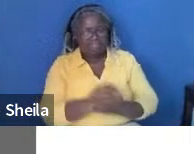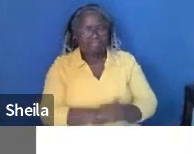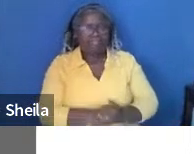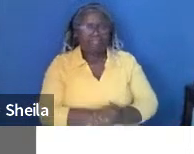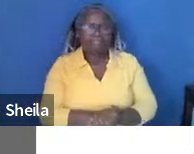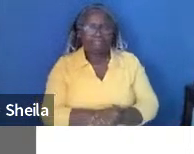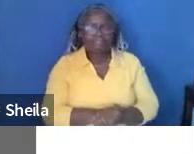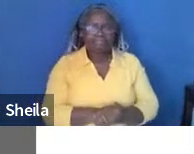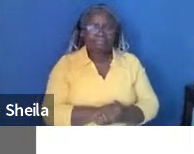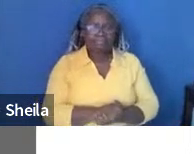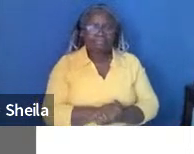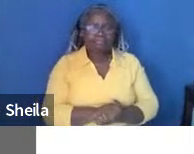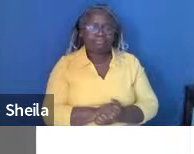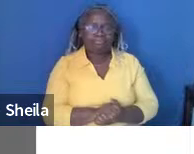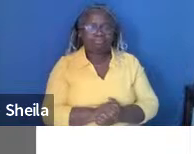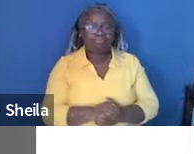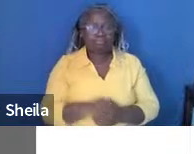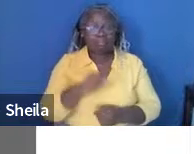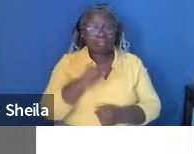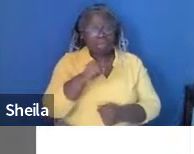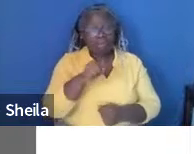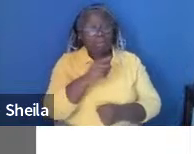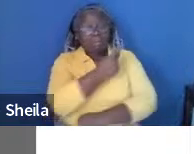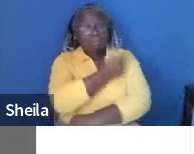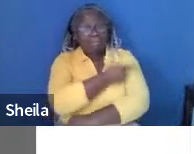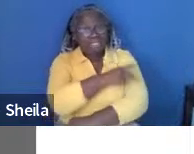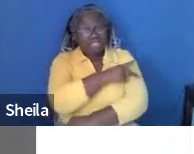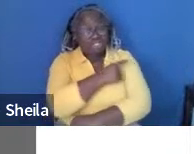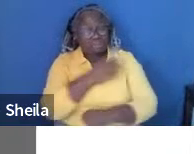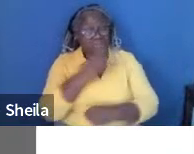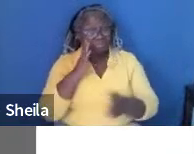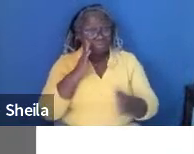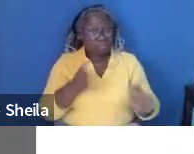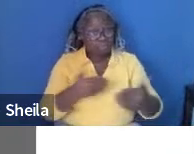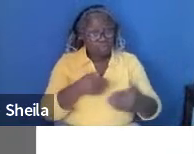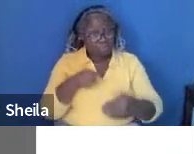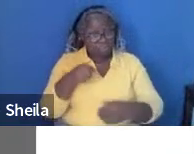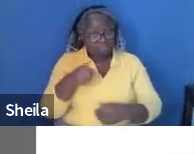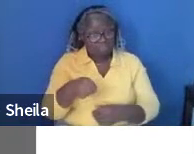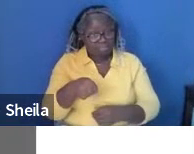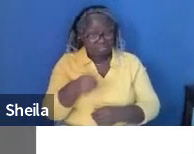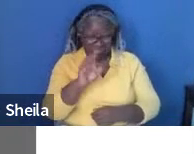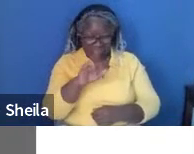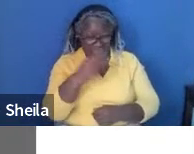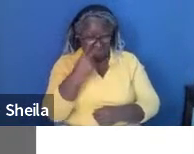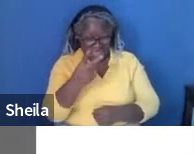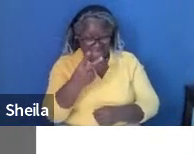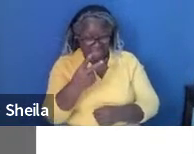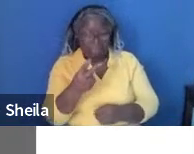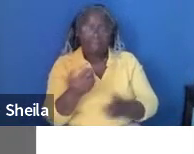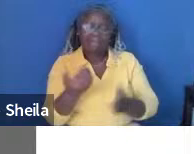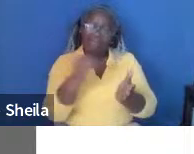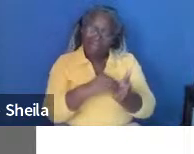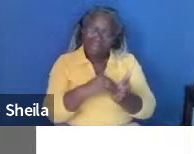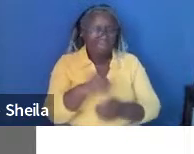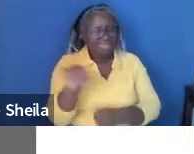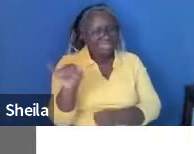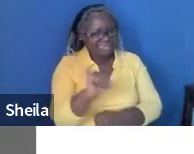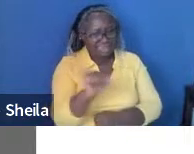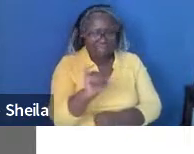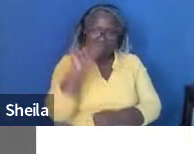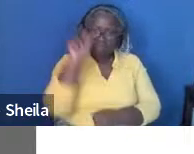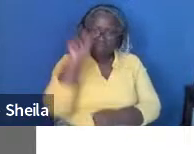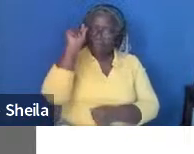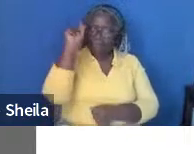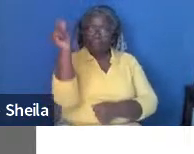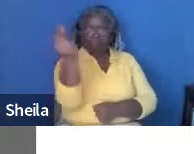have overhead lifts. It's a little disorienting because I just went out a couple of weeks ago to take these pictures, and